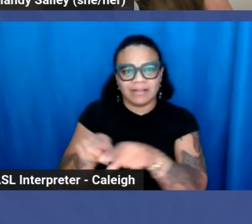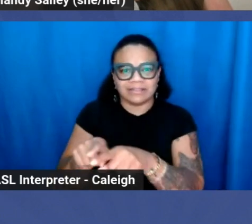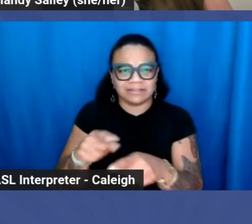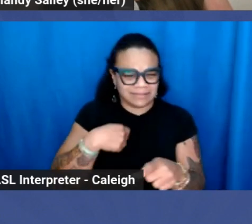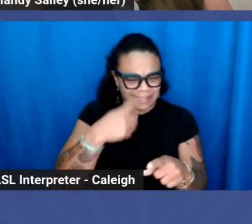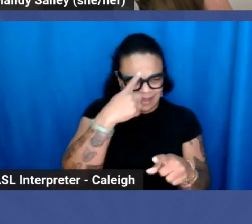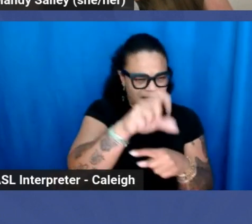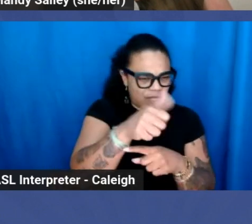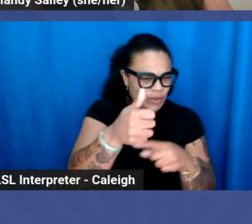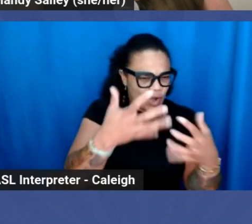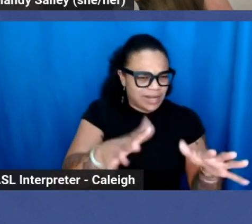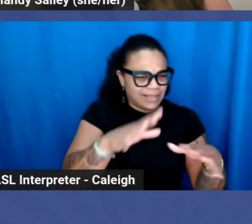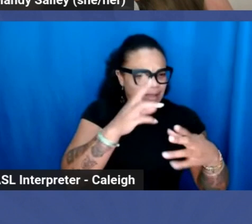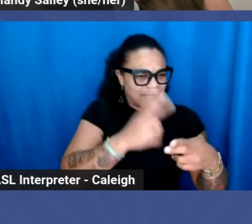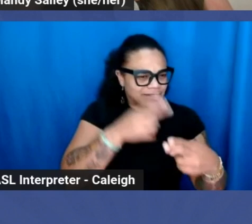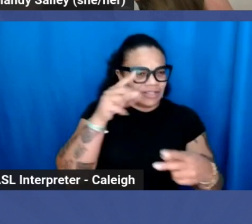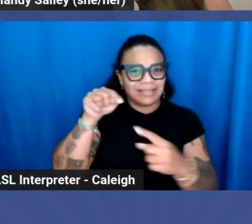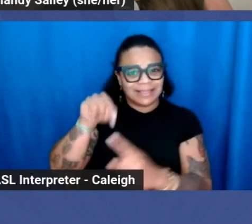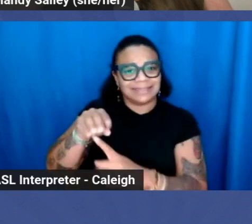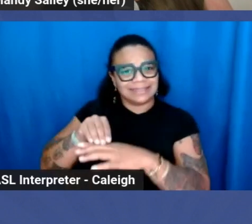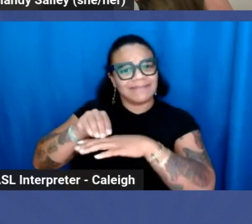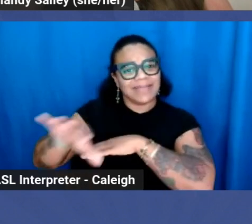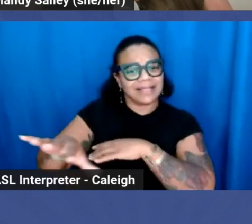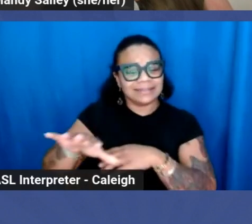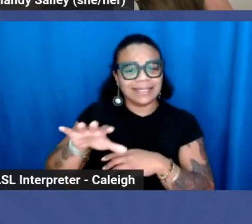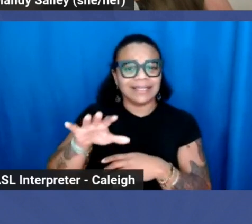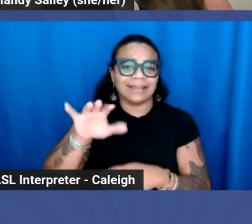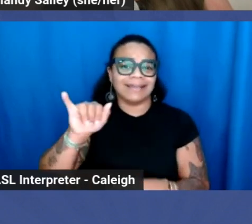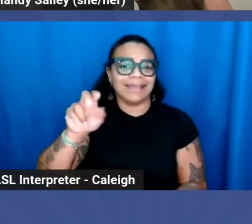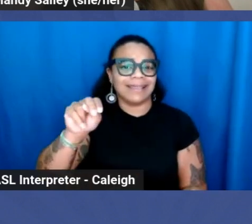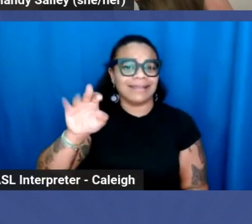before, influencers, for example, or, like individuals.